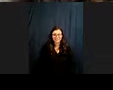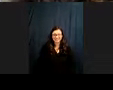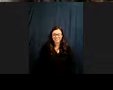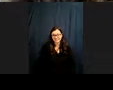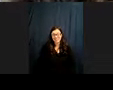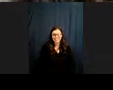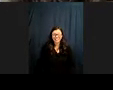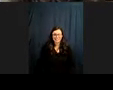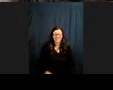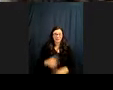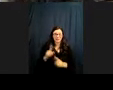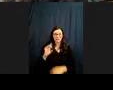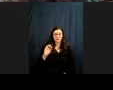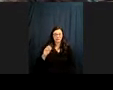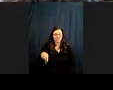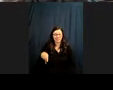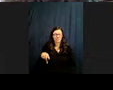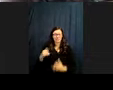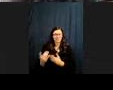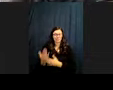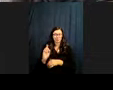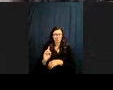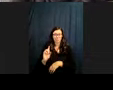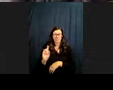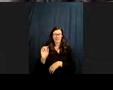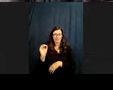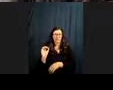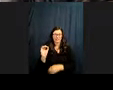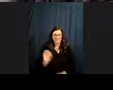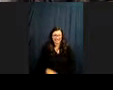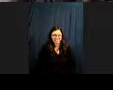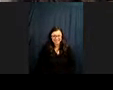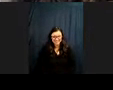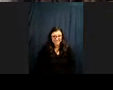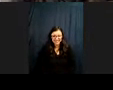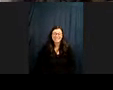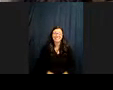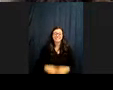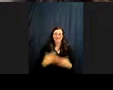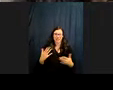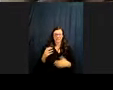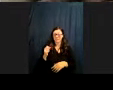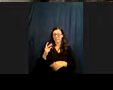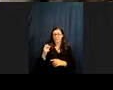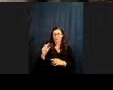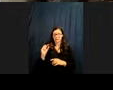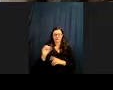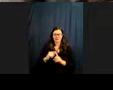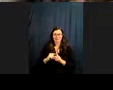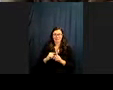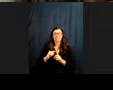I went to the dump this morning when it was 1 degree. Right. It was already up about 12 degrees from what it was earlier.